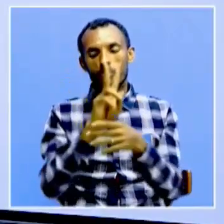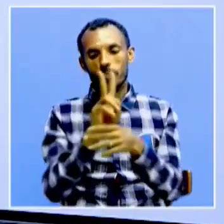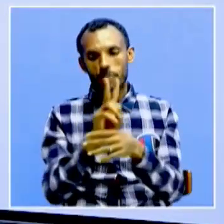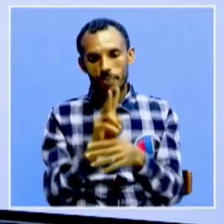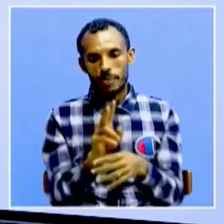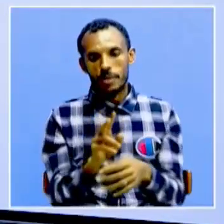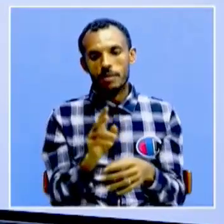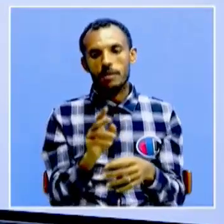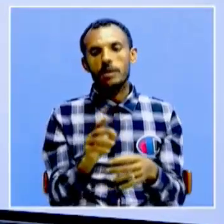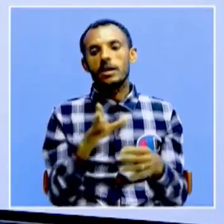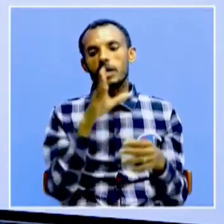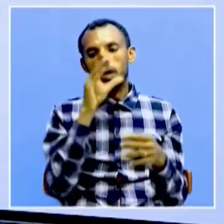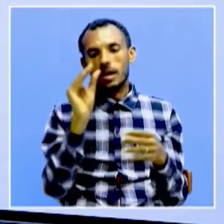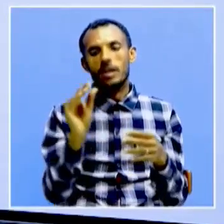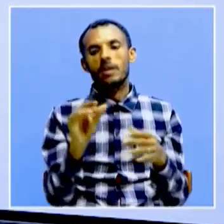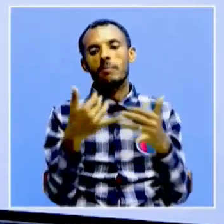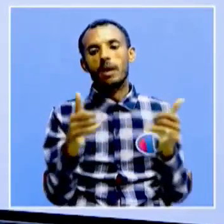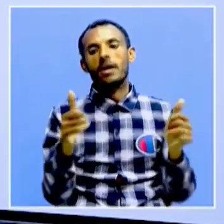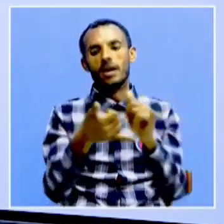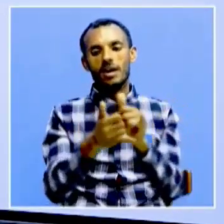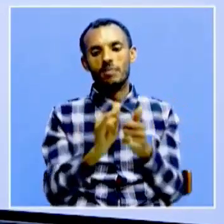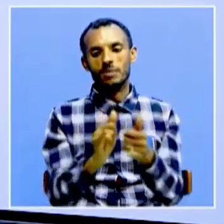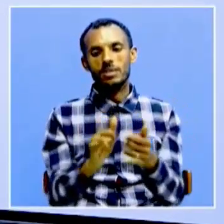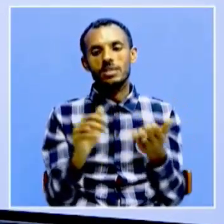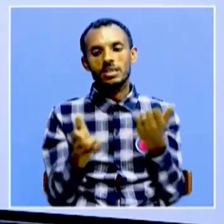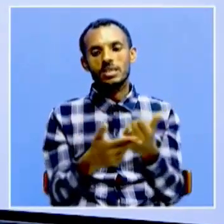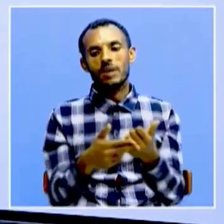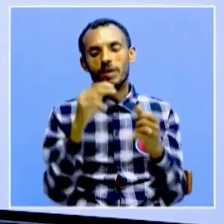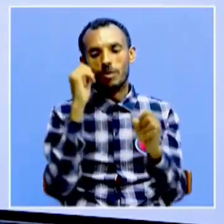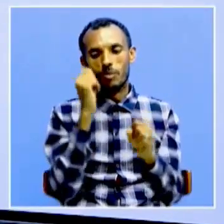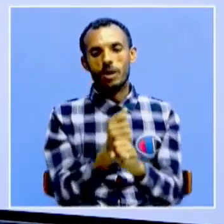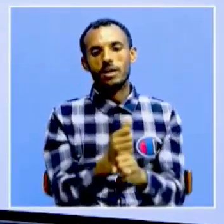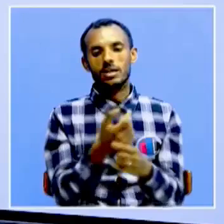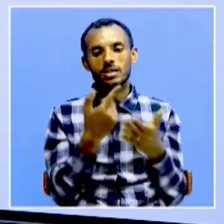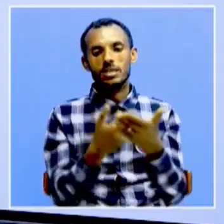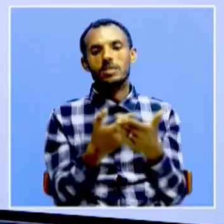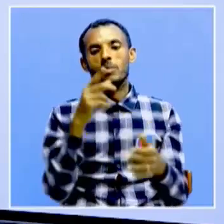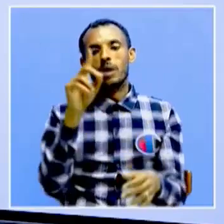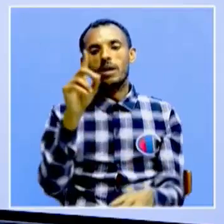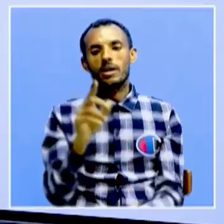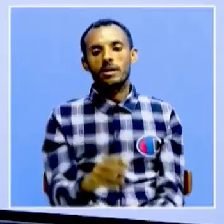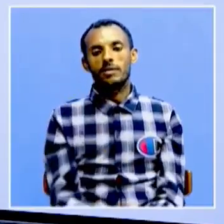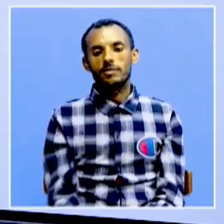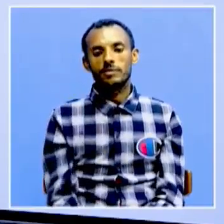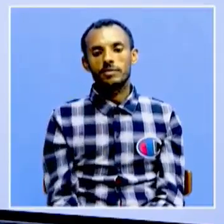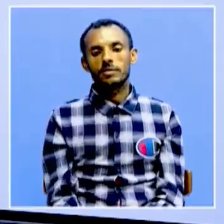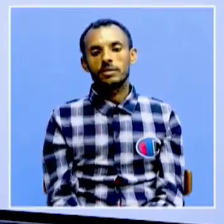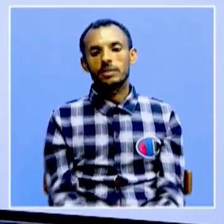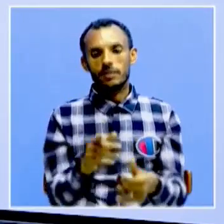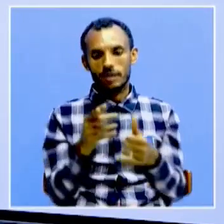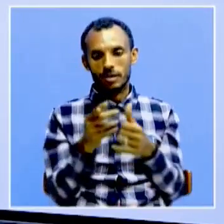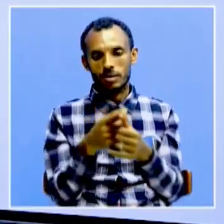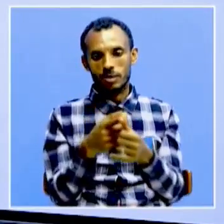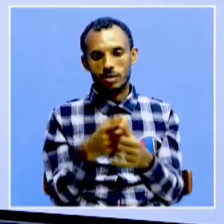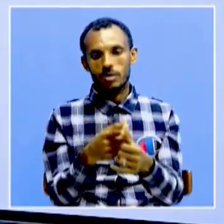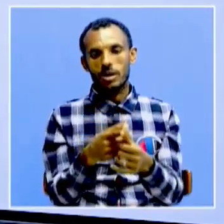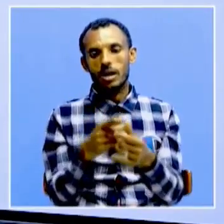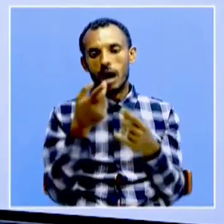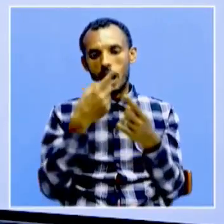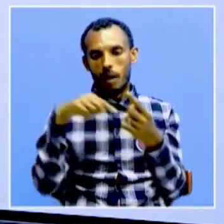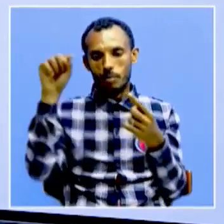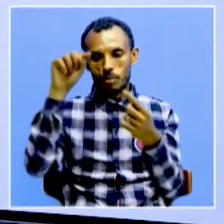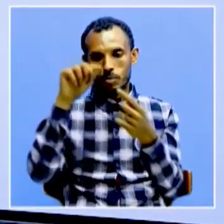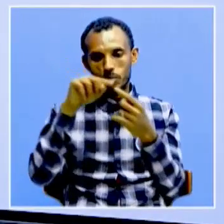and saving their work or not. This is one here, from the first one up to